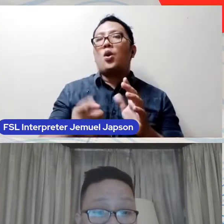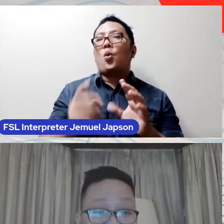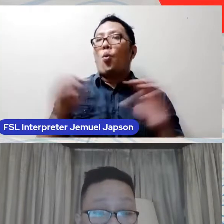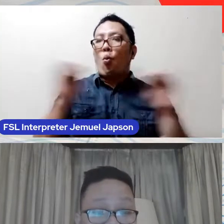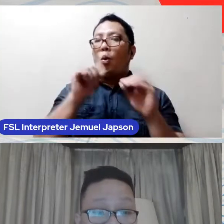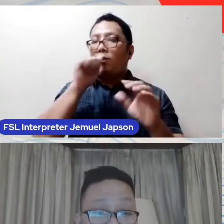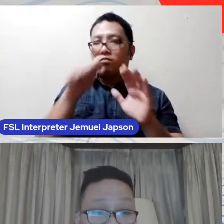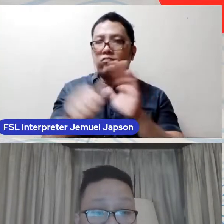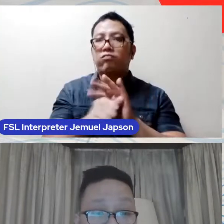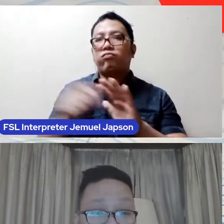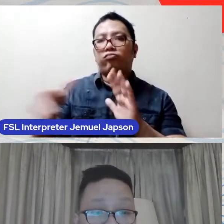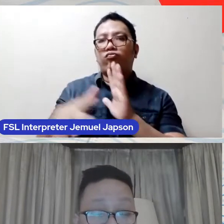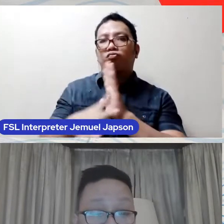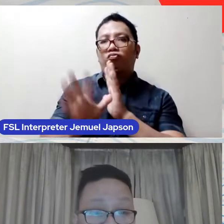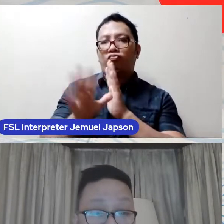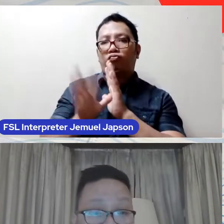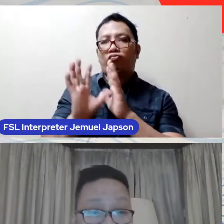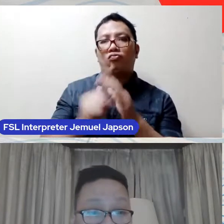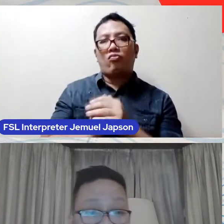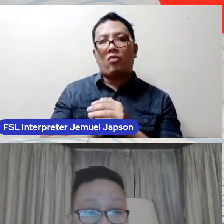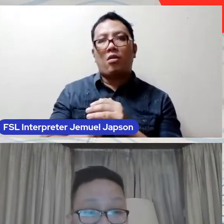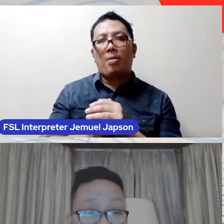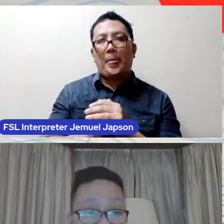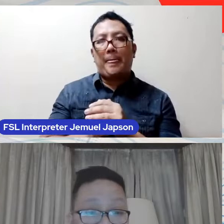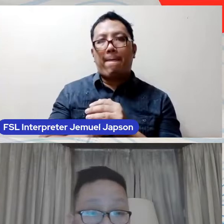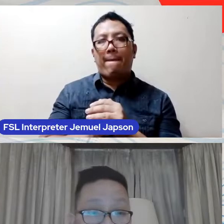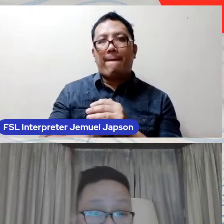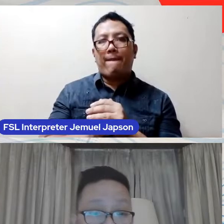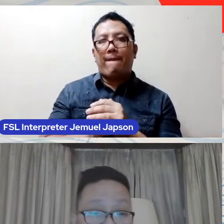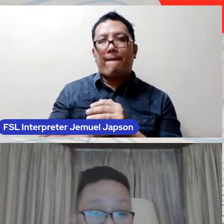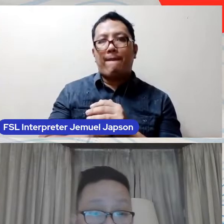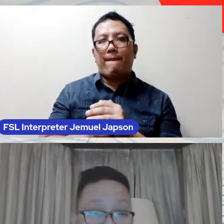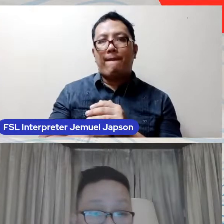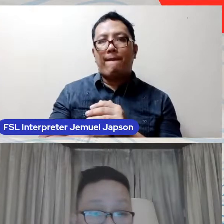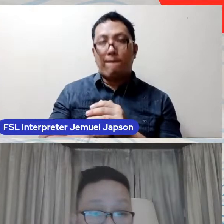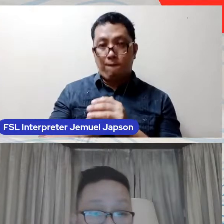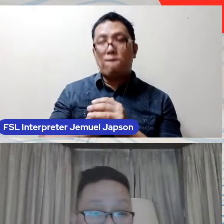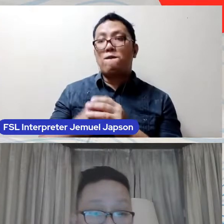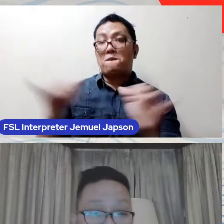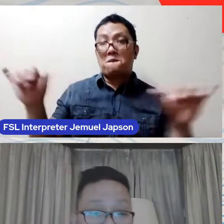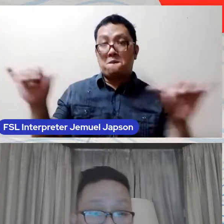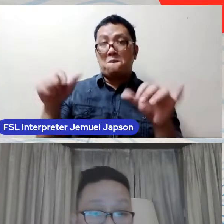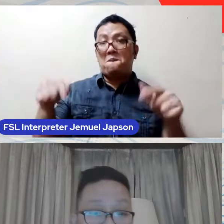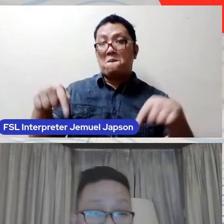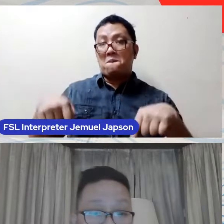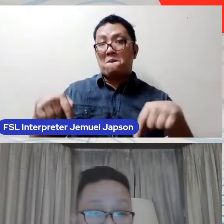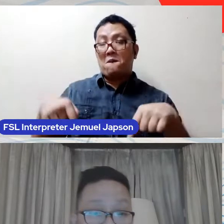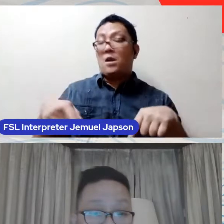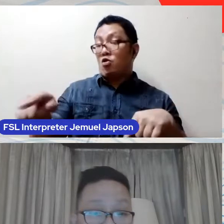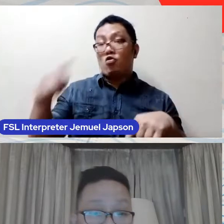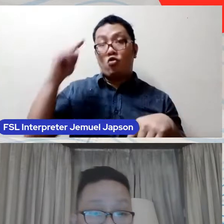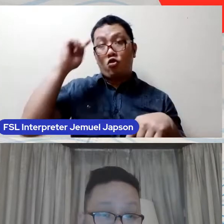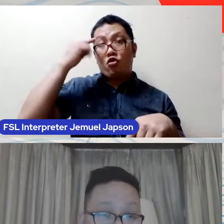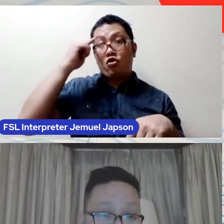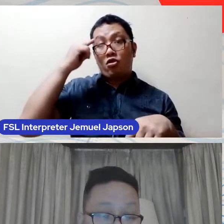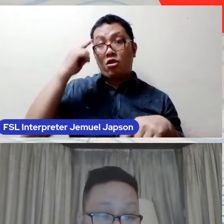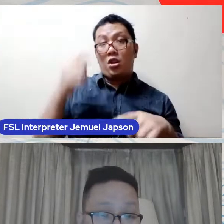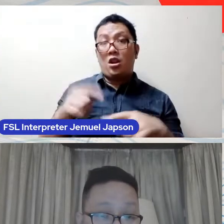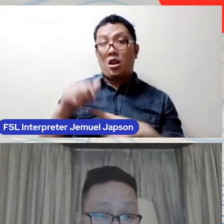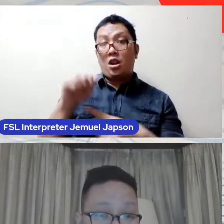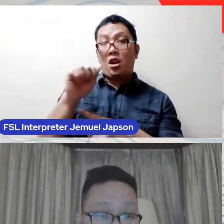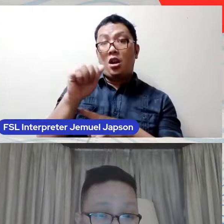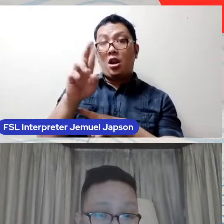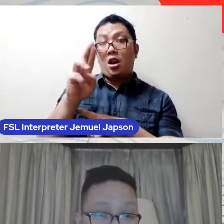Okay po. So, eto din po, Director James, do you think the RMA